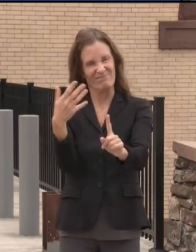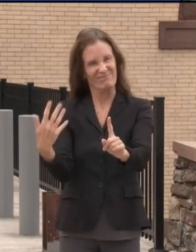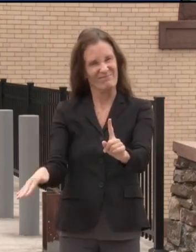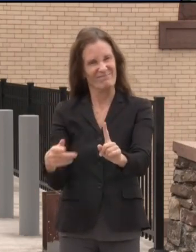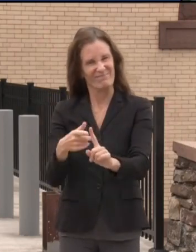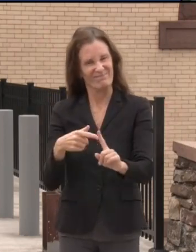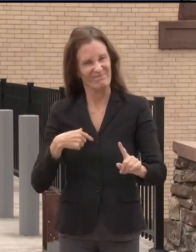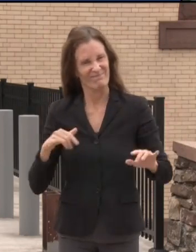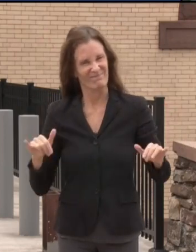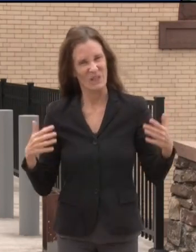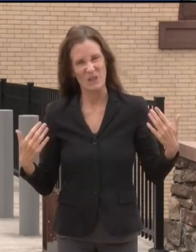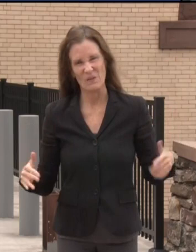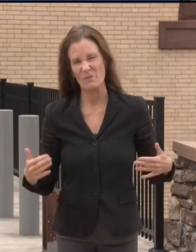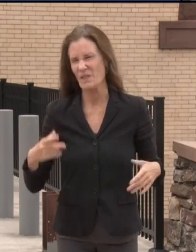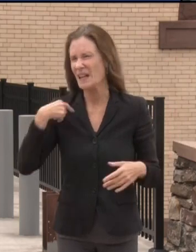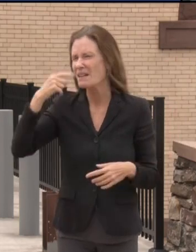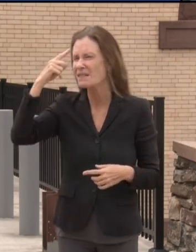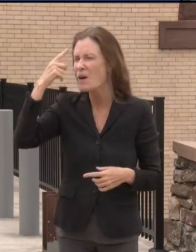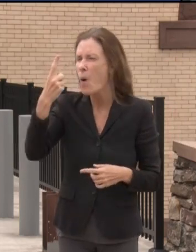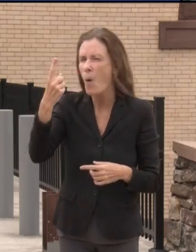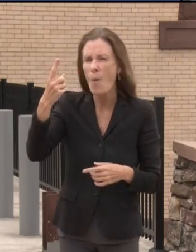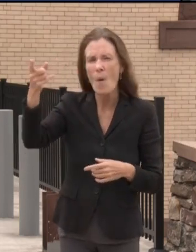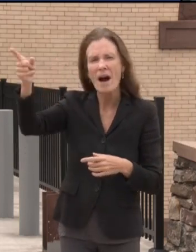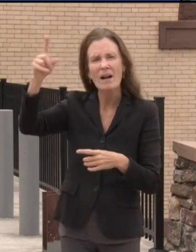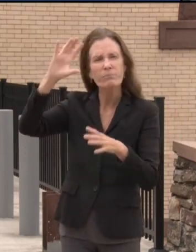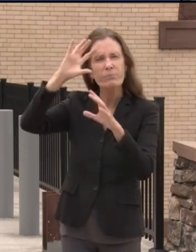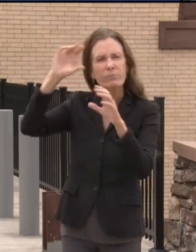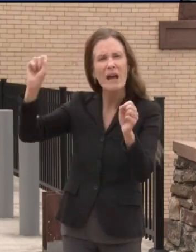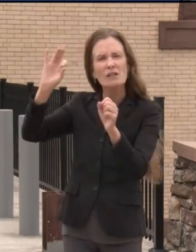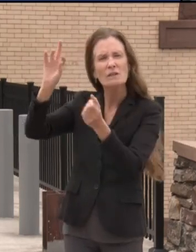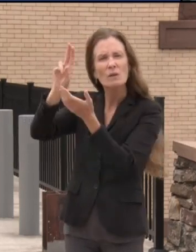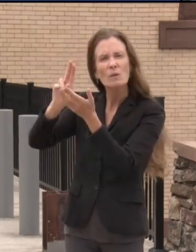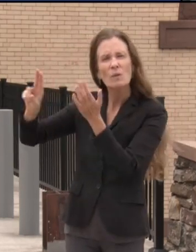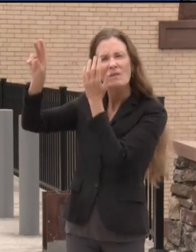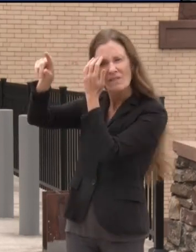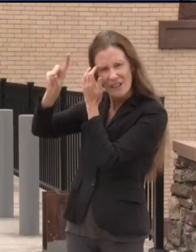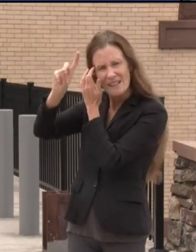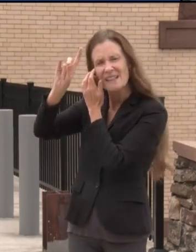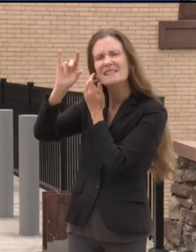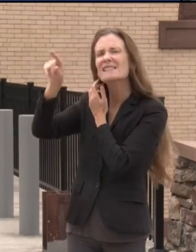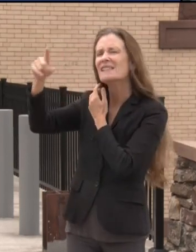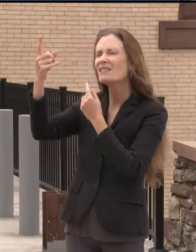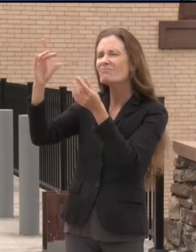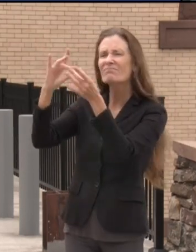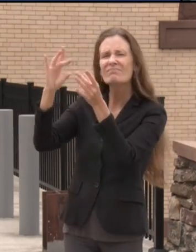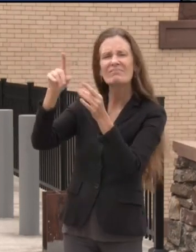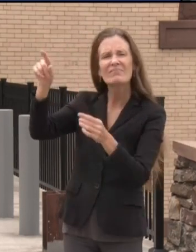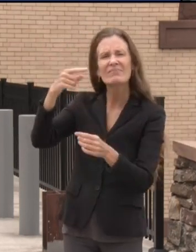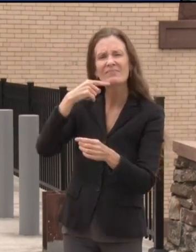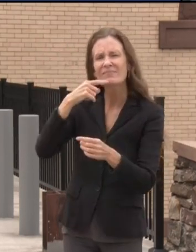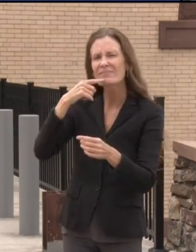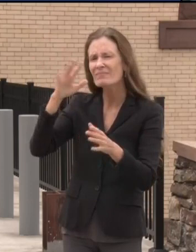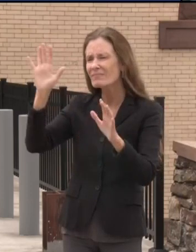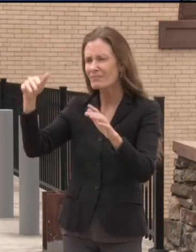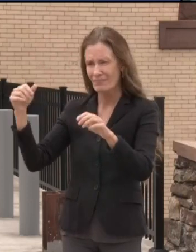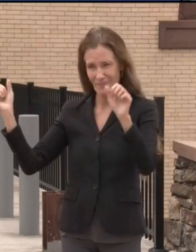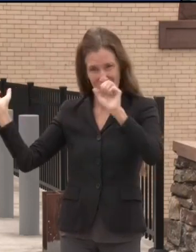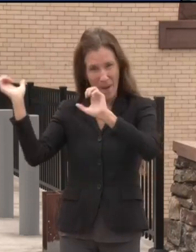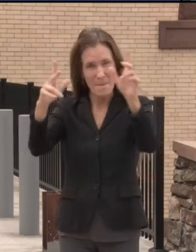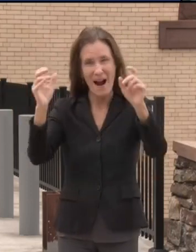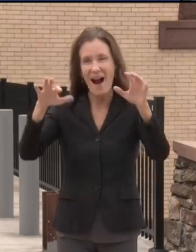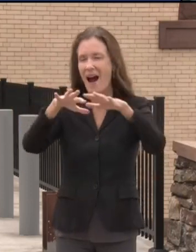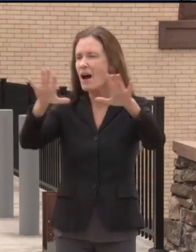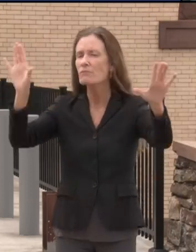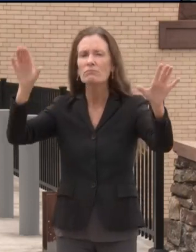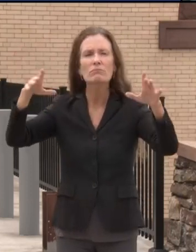universities was saying, you know, the kids came back and they spent first hours talking about the virus and the responsibilities